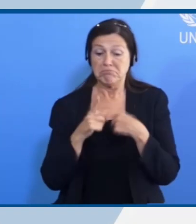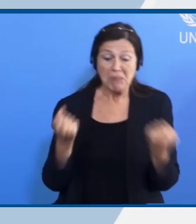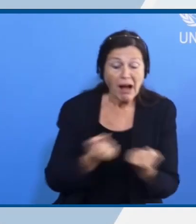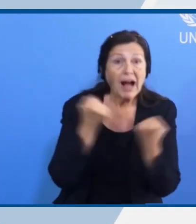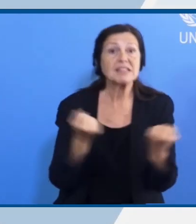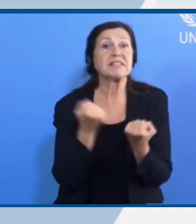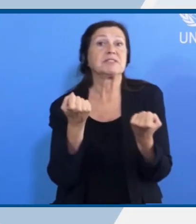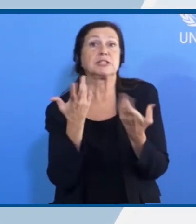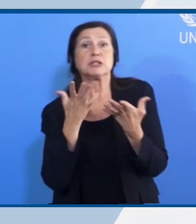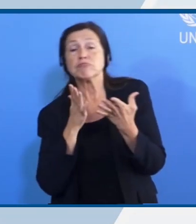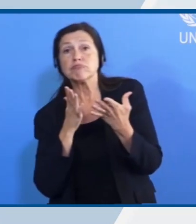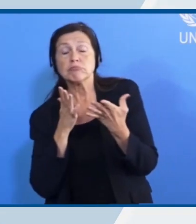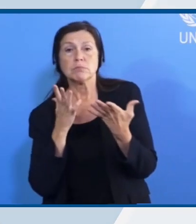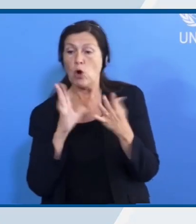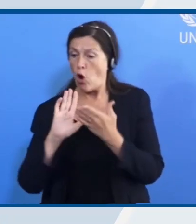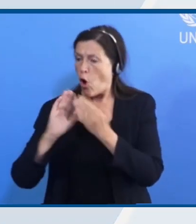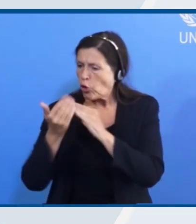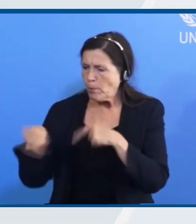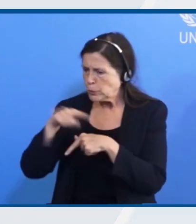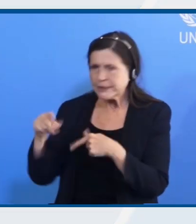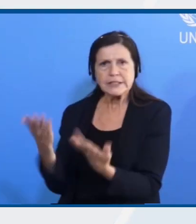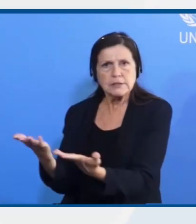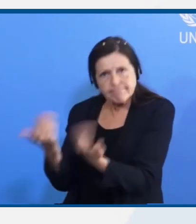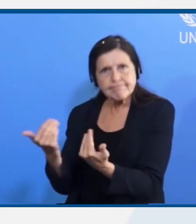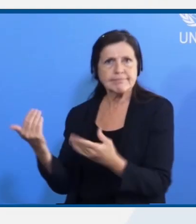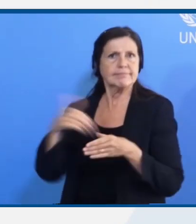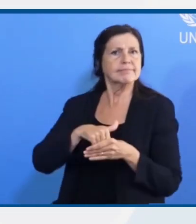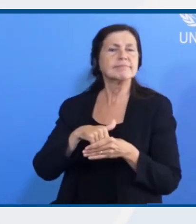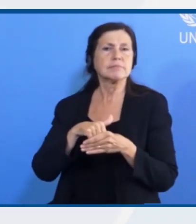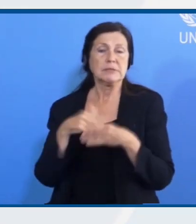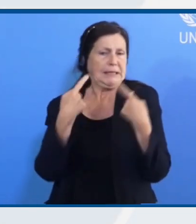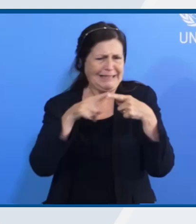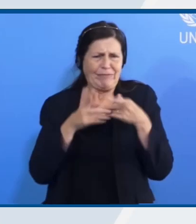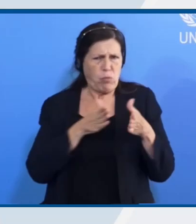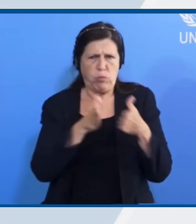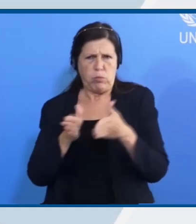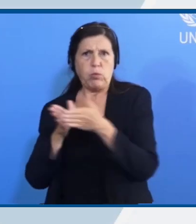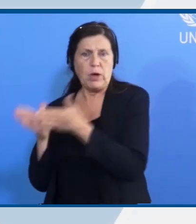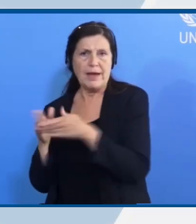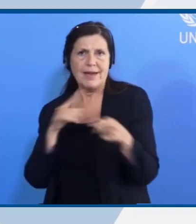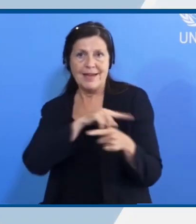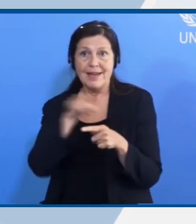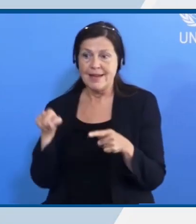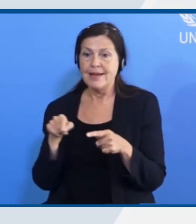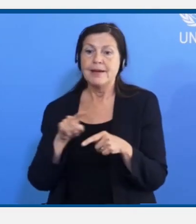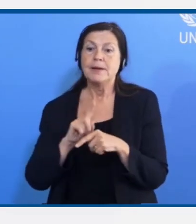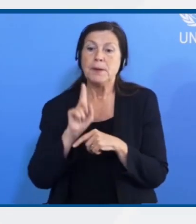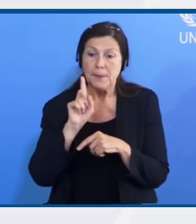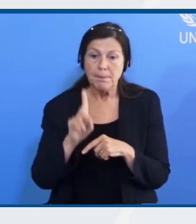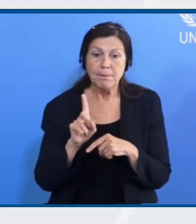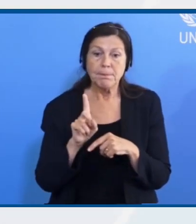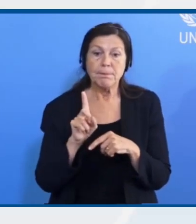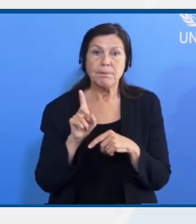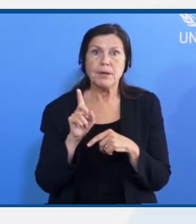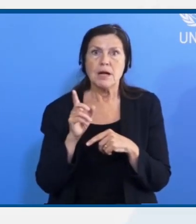actions for engaged communities. And first, you have to hear their needs. You have to give